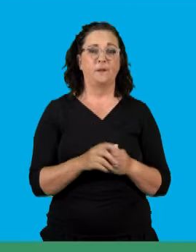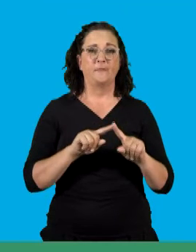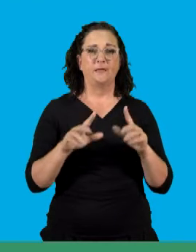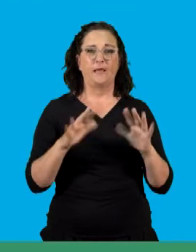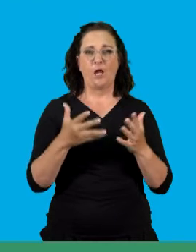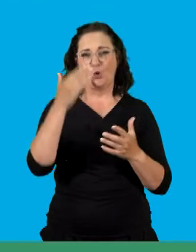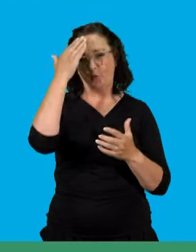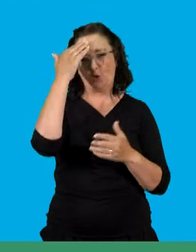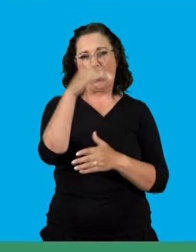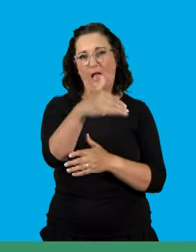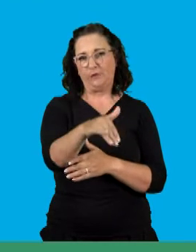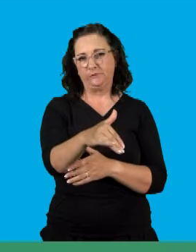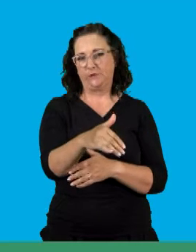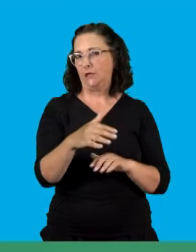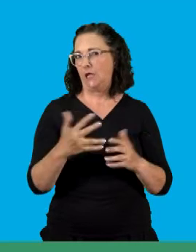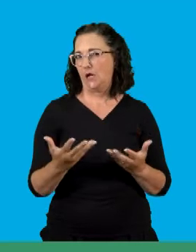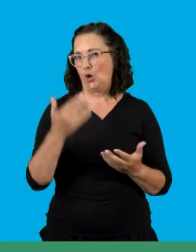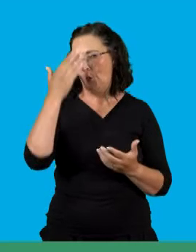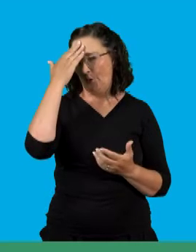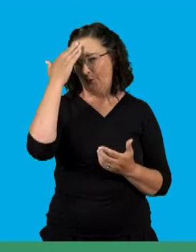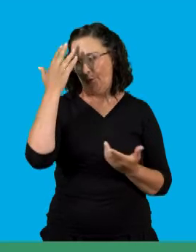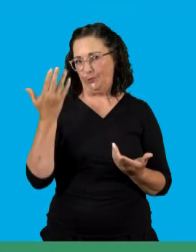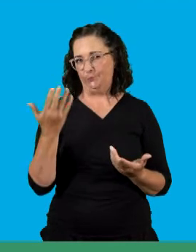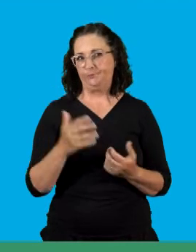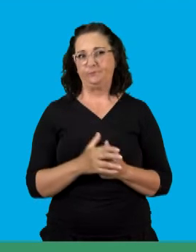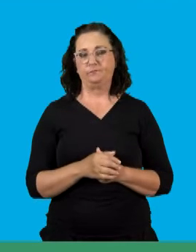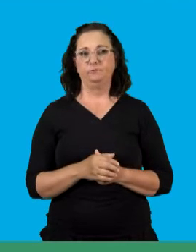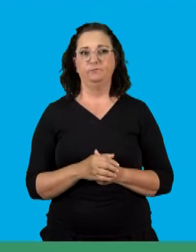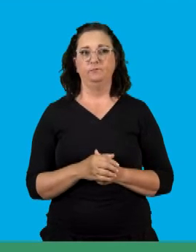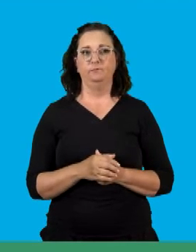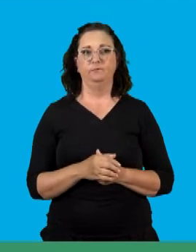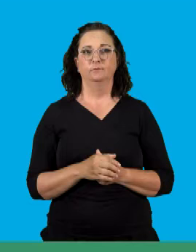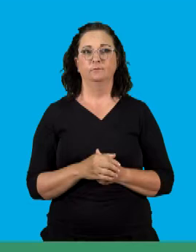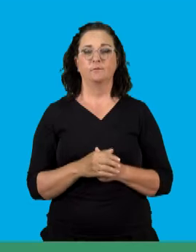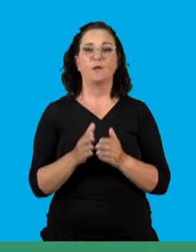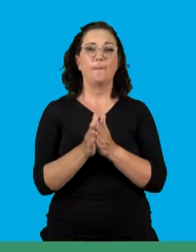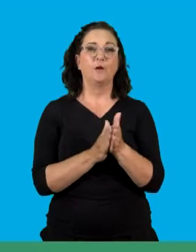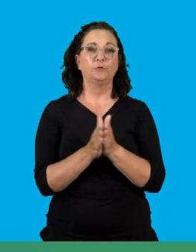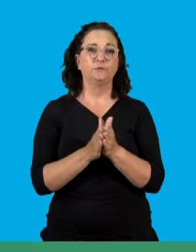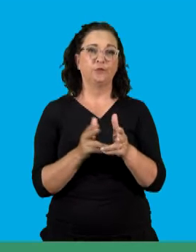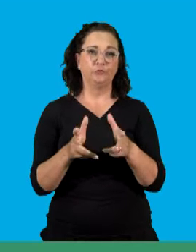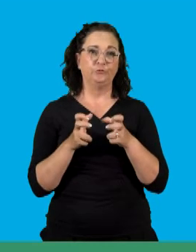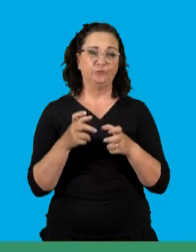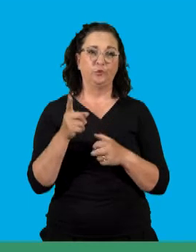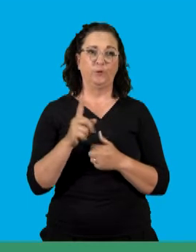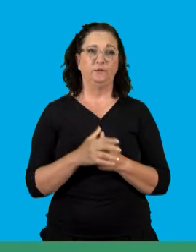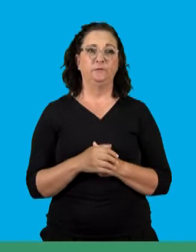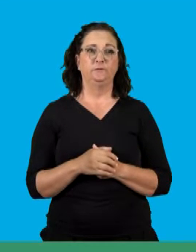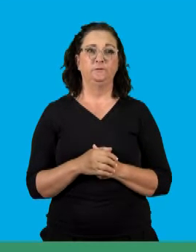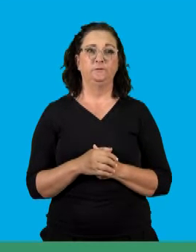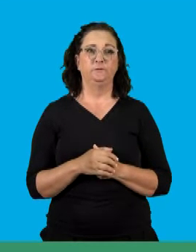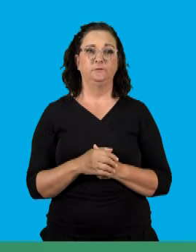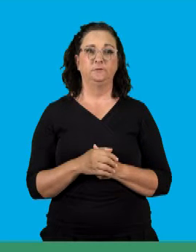remember, external means what? Outside. How do you know that it was conducted outside? Let us motivate our response.